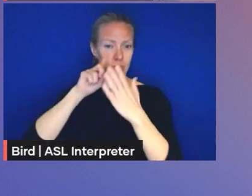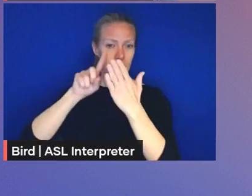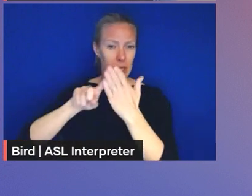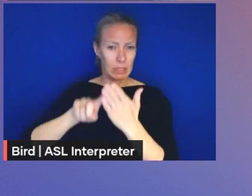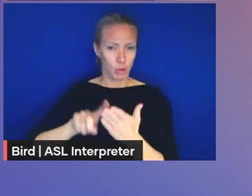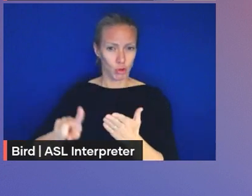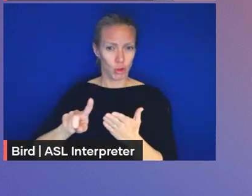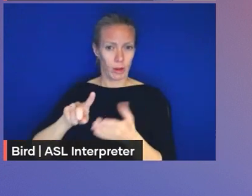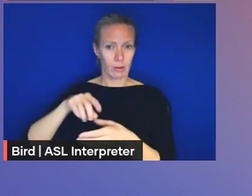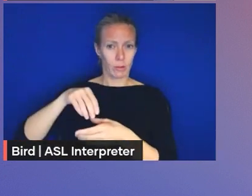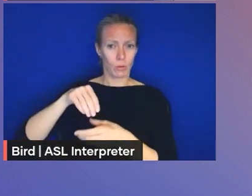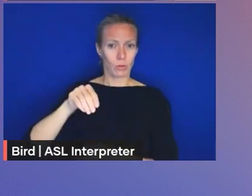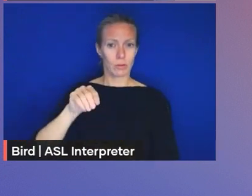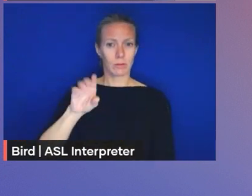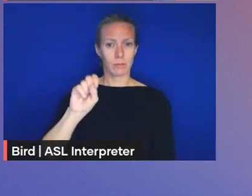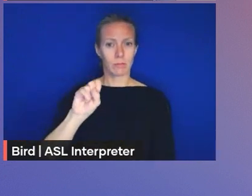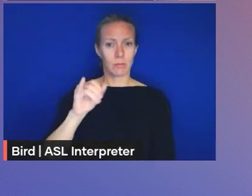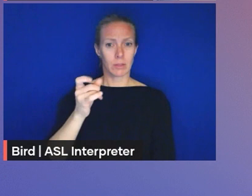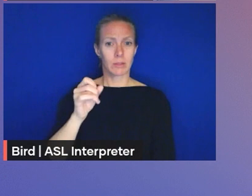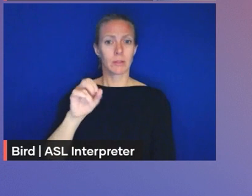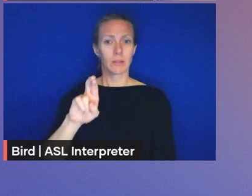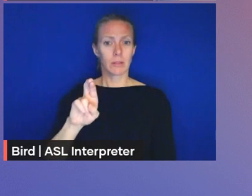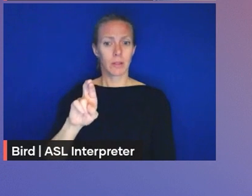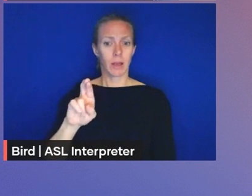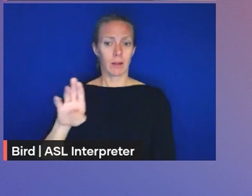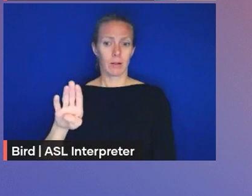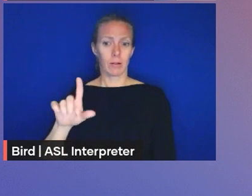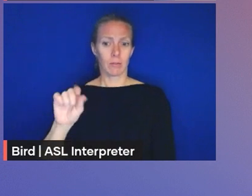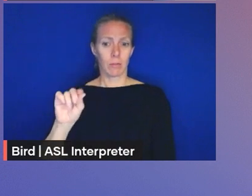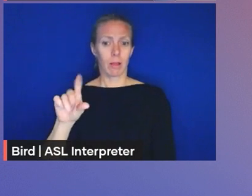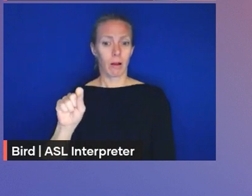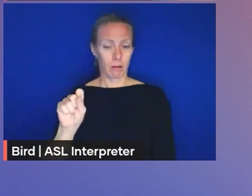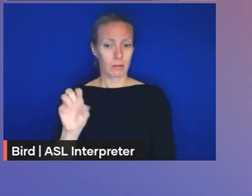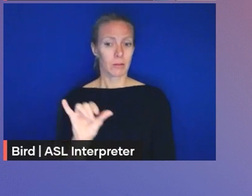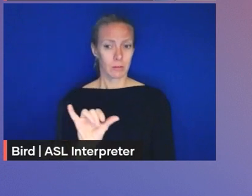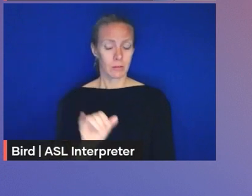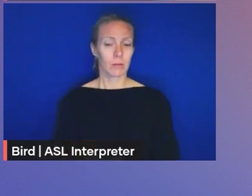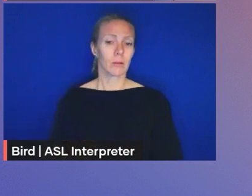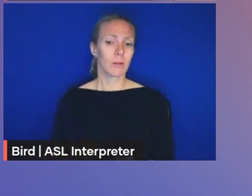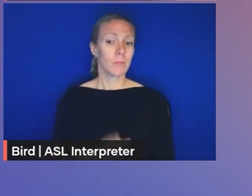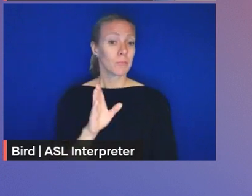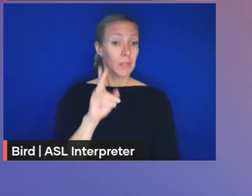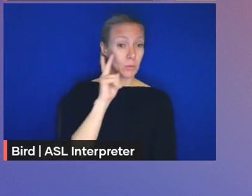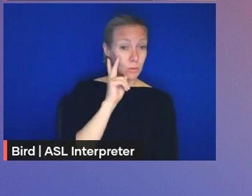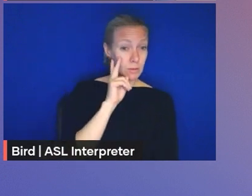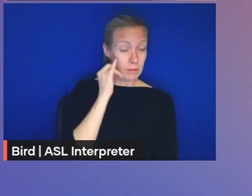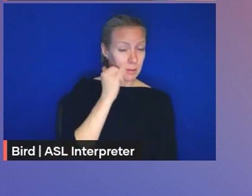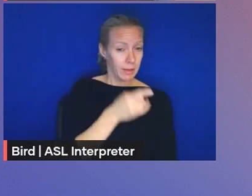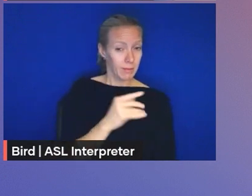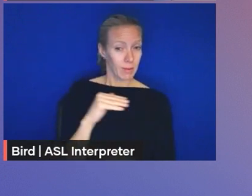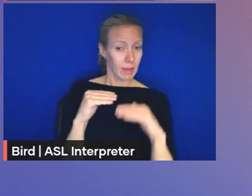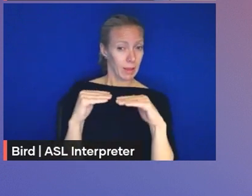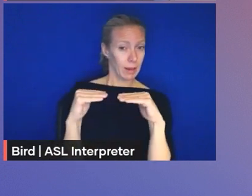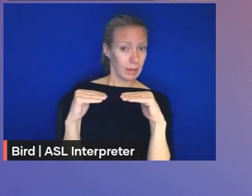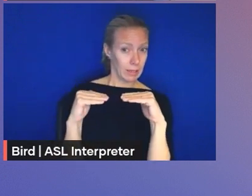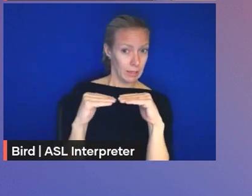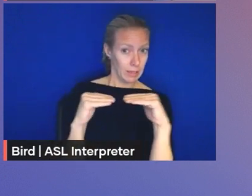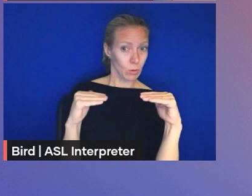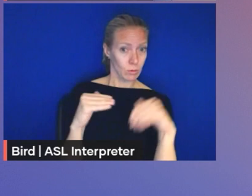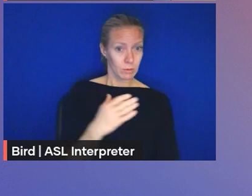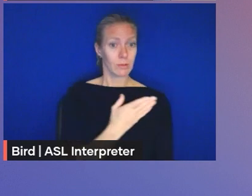inside of these CIDR blocks, we are going to see if it equals that